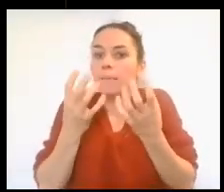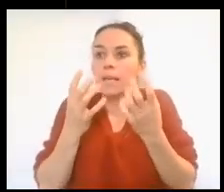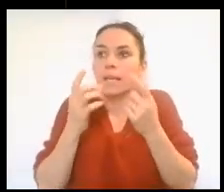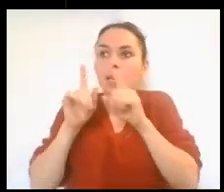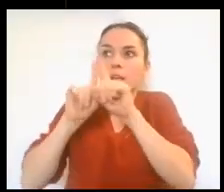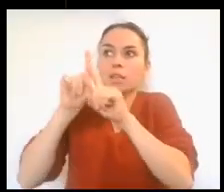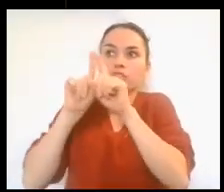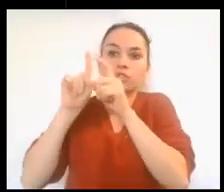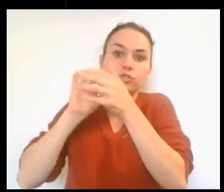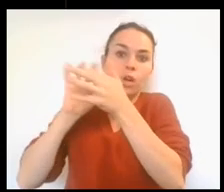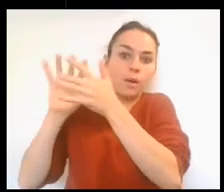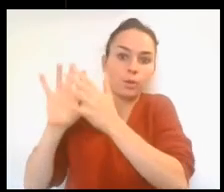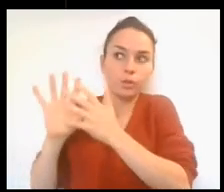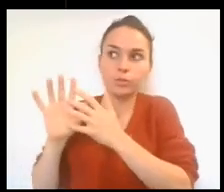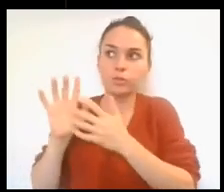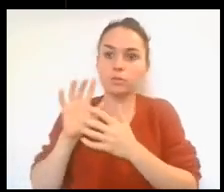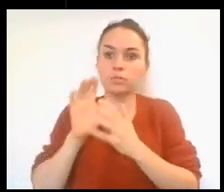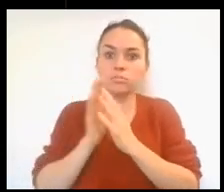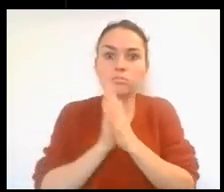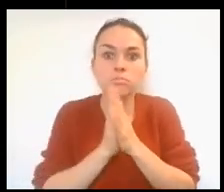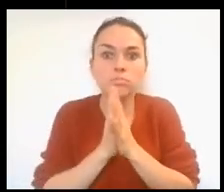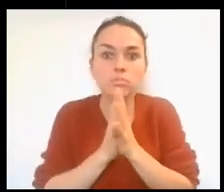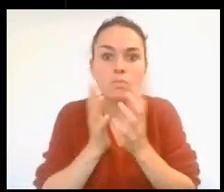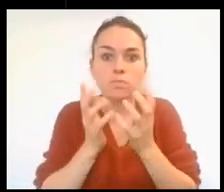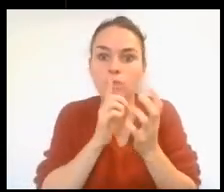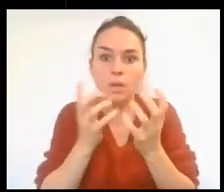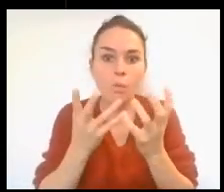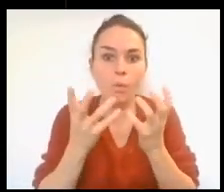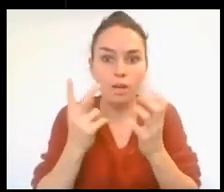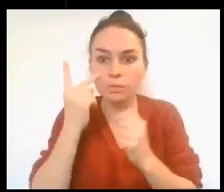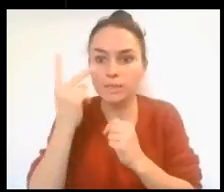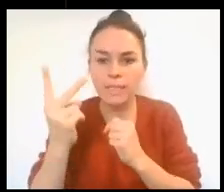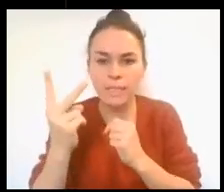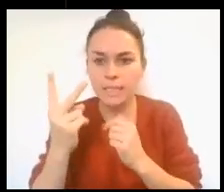up with really no detection of distant galaxies?